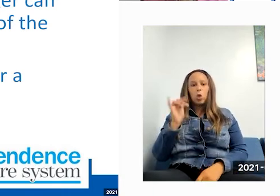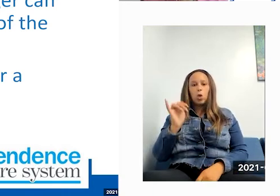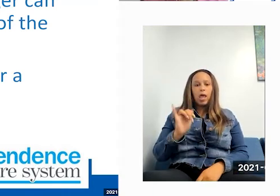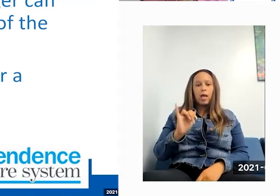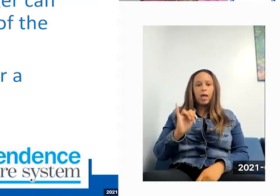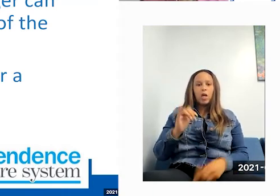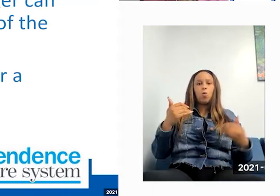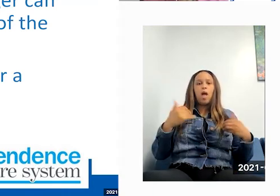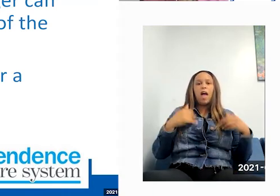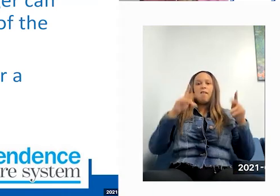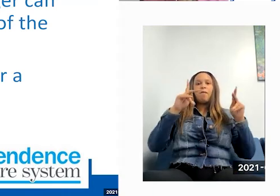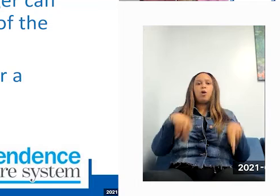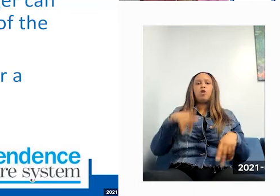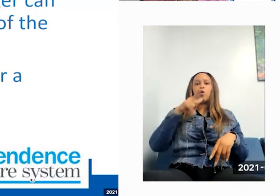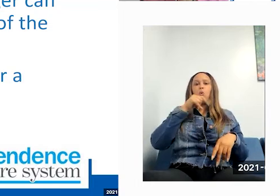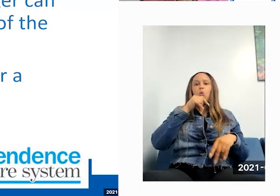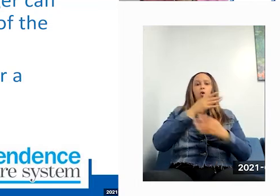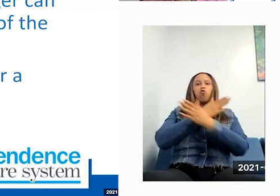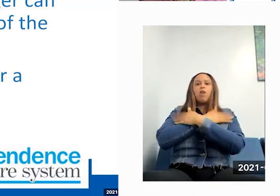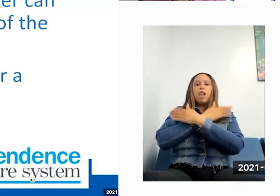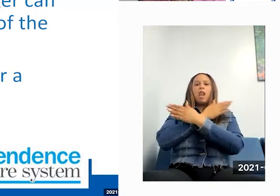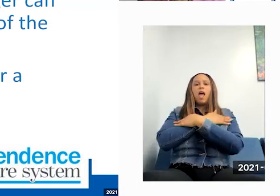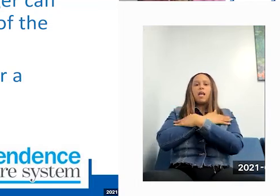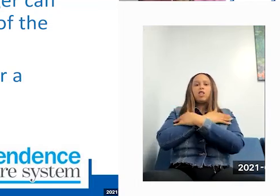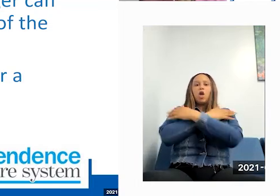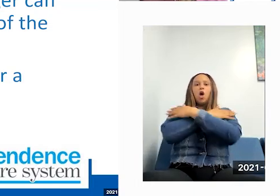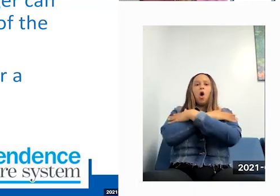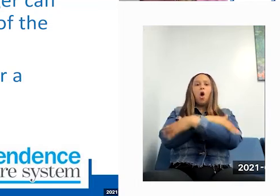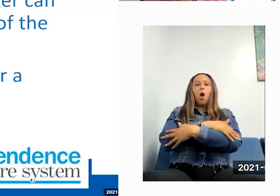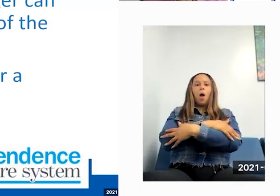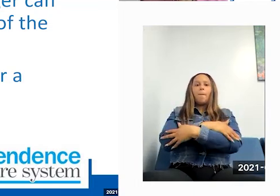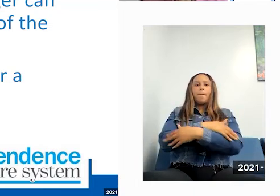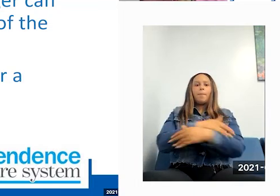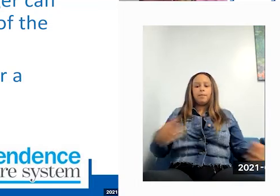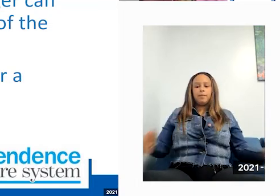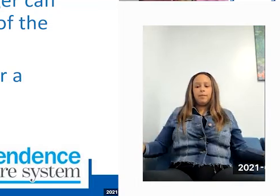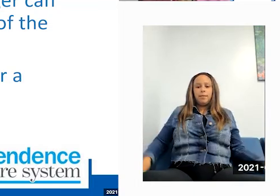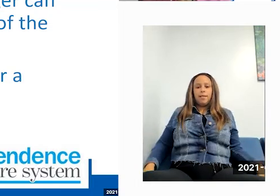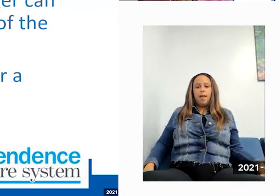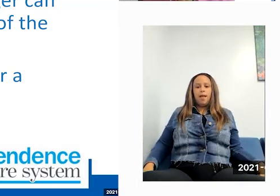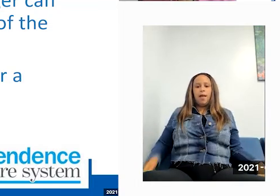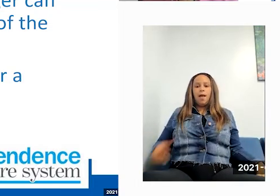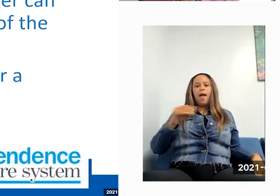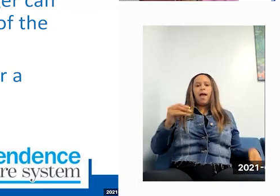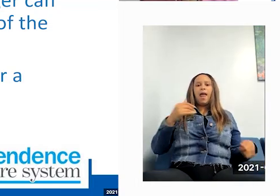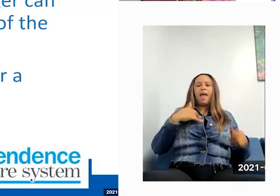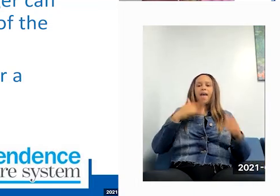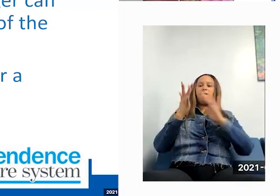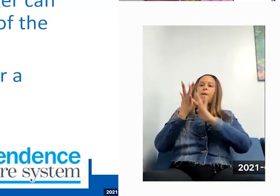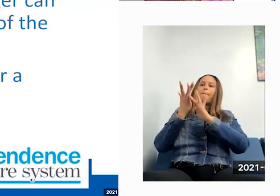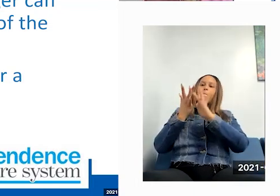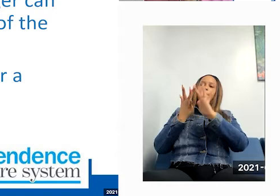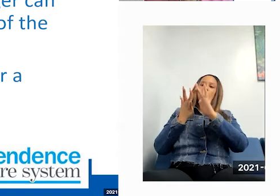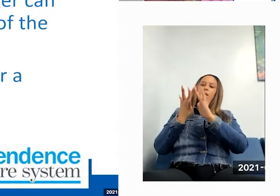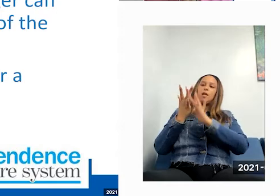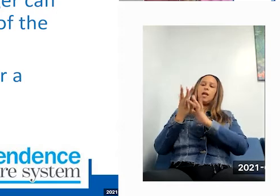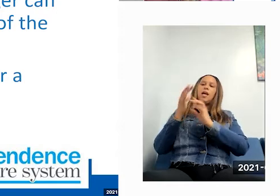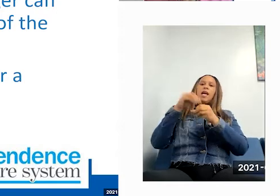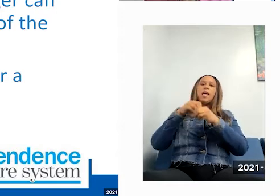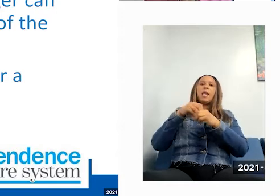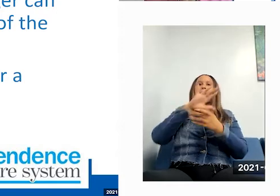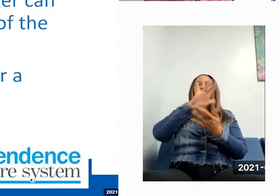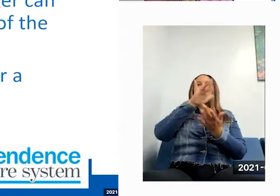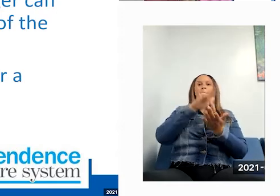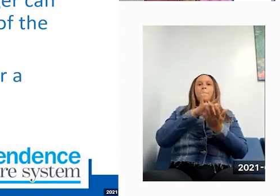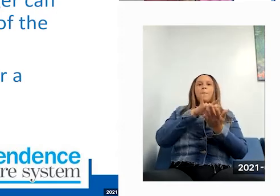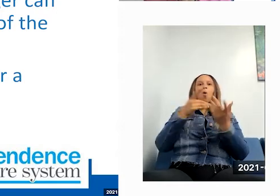to their side, and their middle finger is in the middle of the hub of the chair. Now, to get